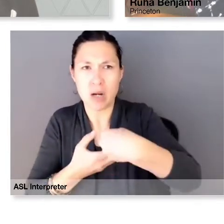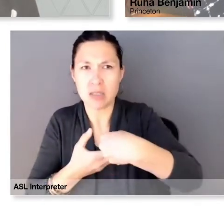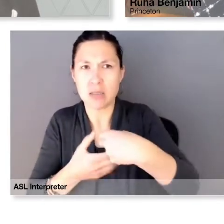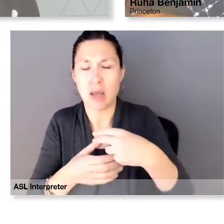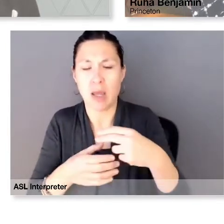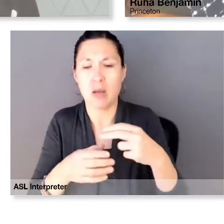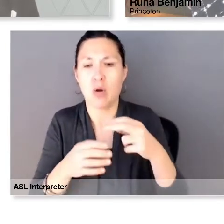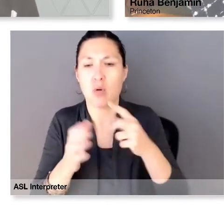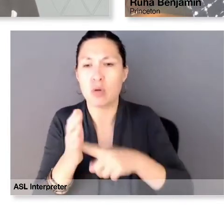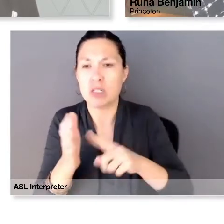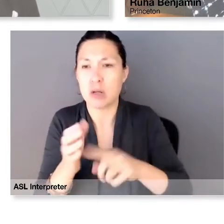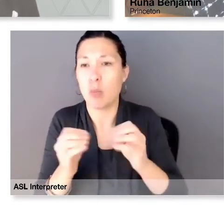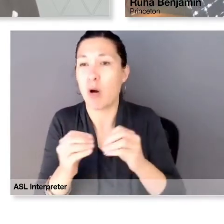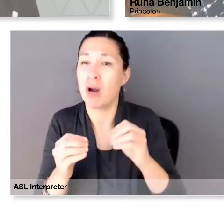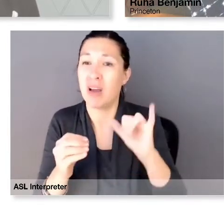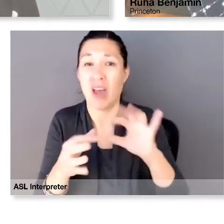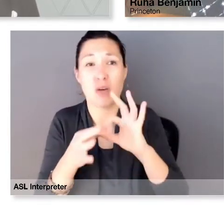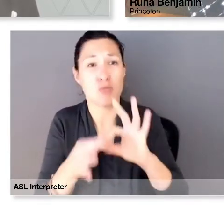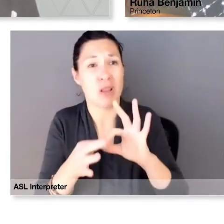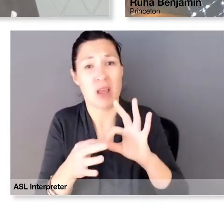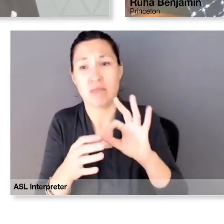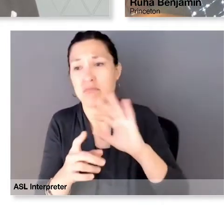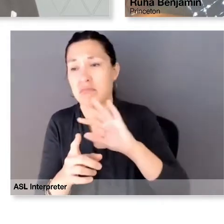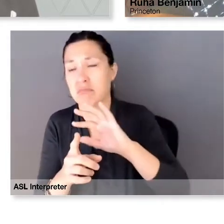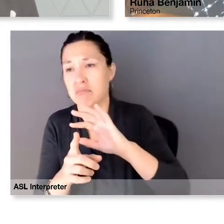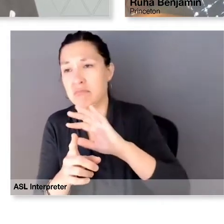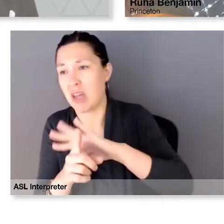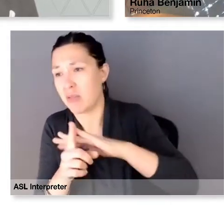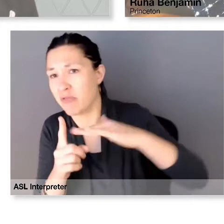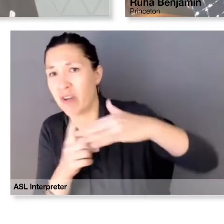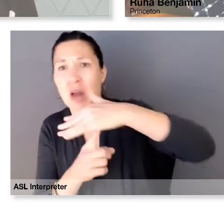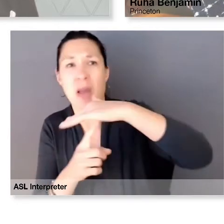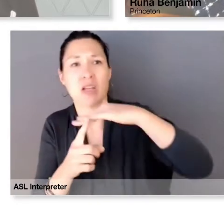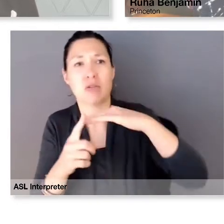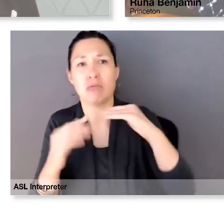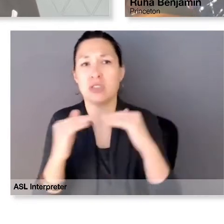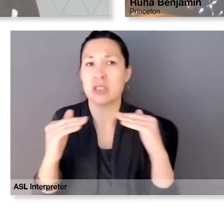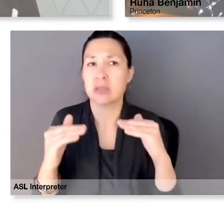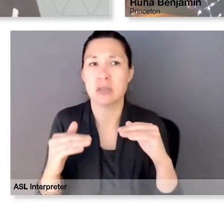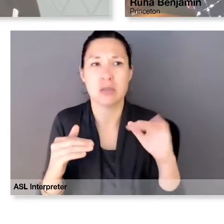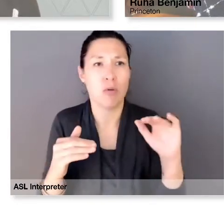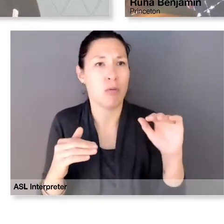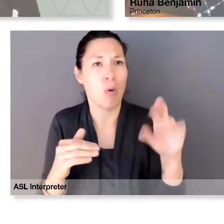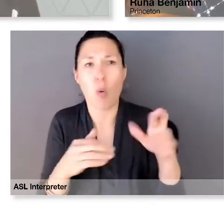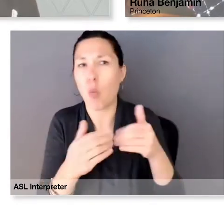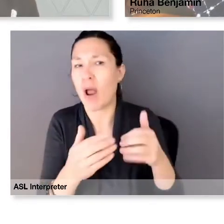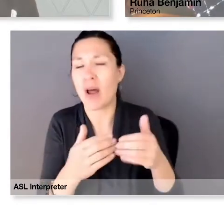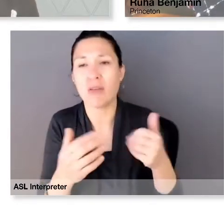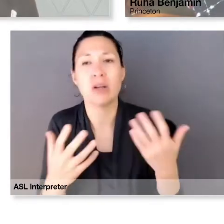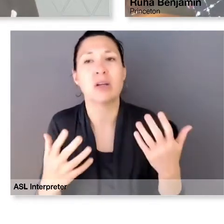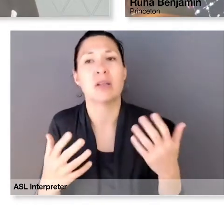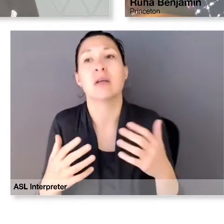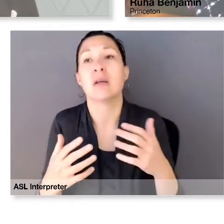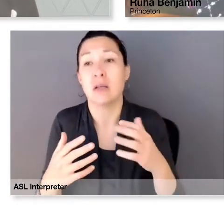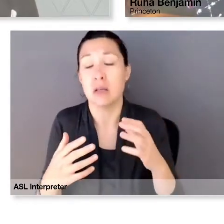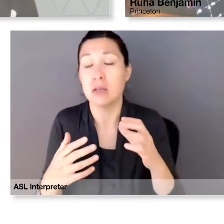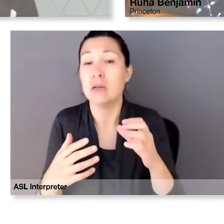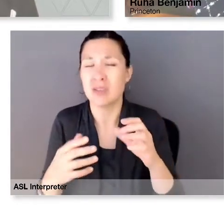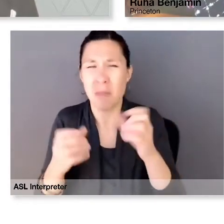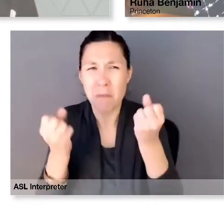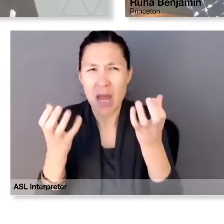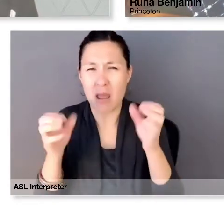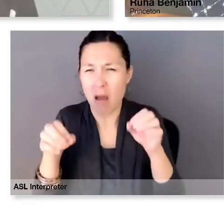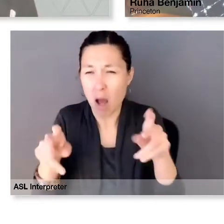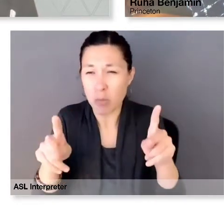data justice. There are so many examples. And so for those who are looking to plug in, I would encourage them to visit